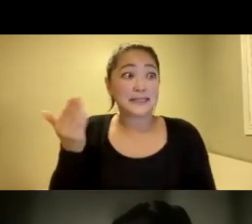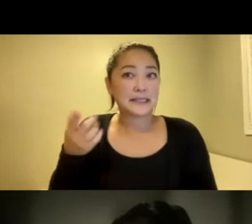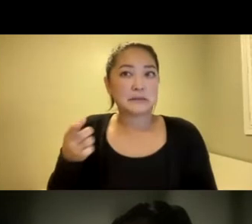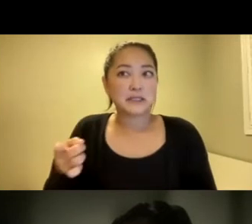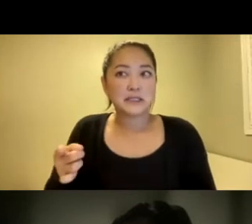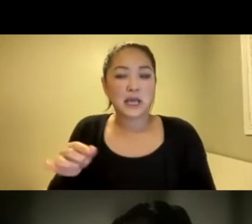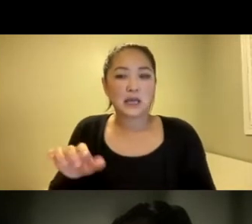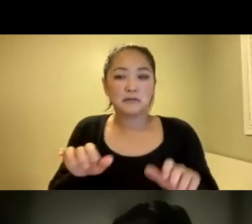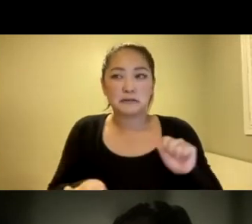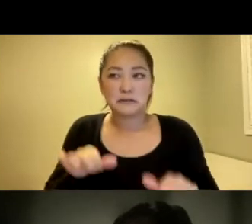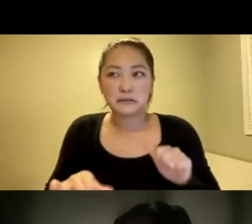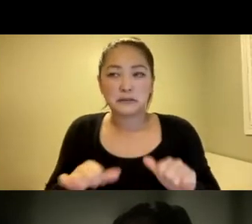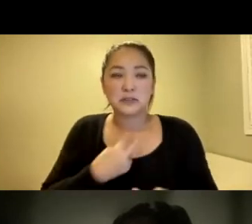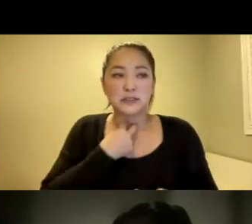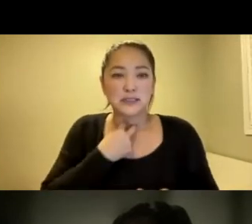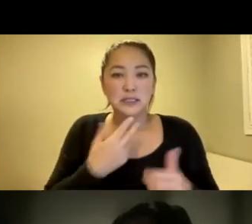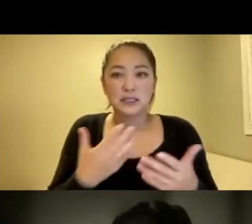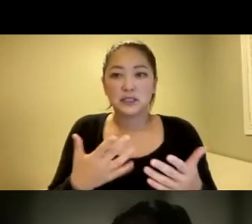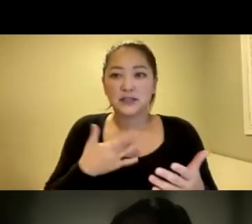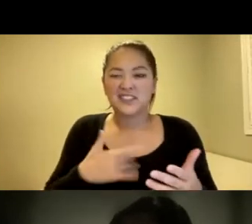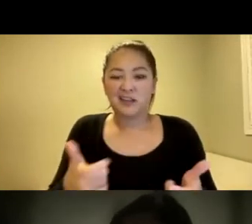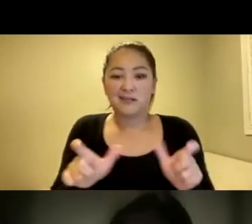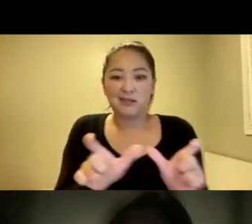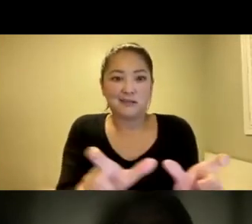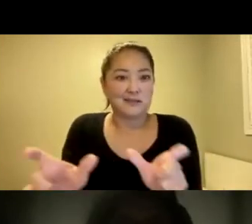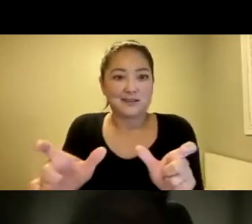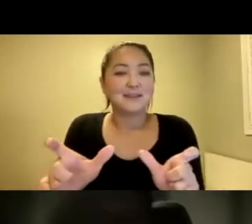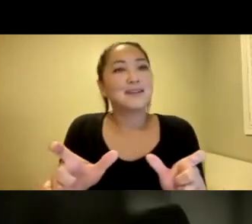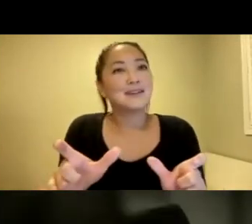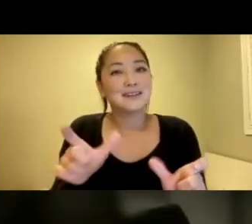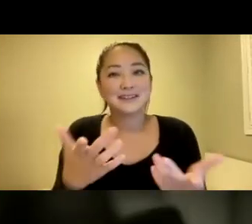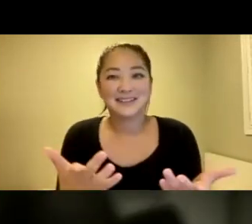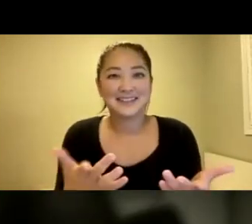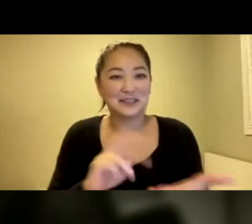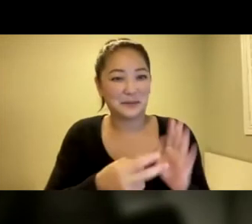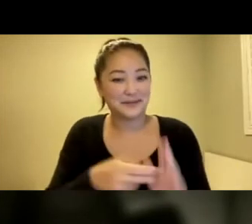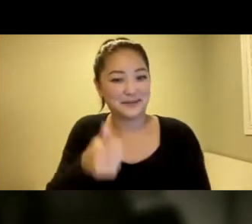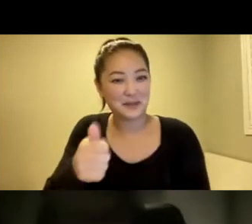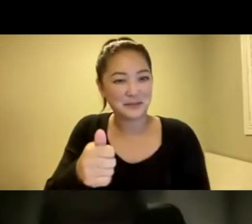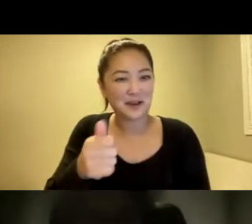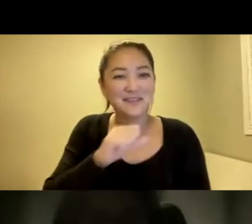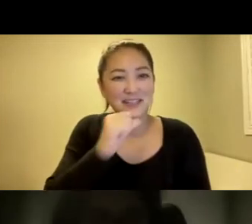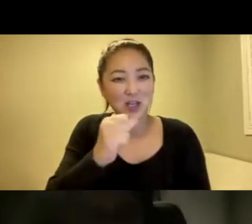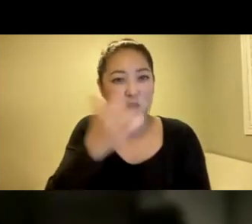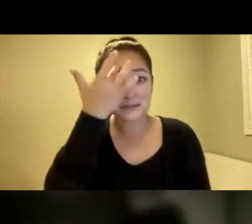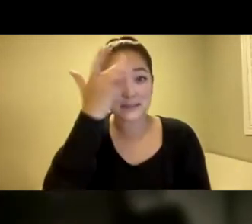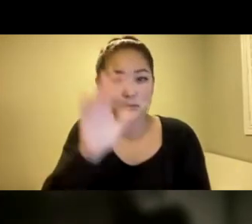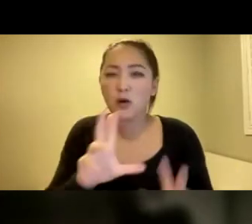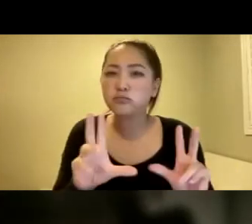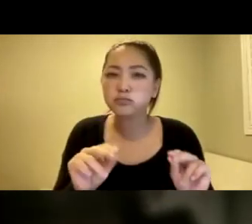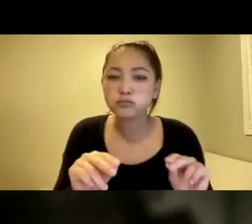there's a language barrier, and it's not because there's an intelligence issue. So that's why we wanted to